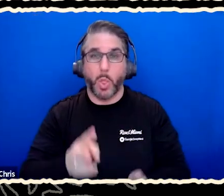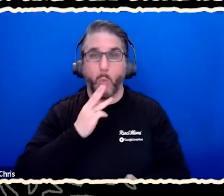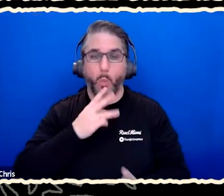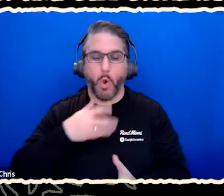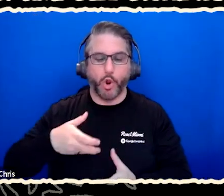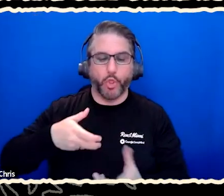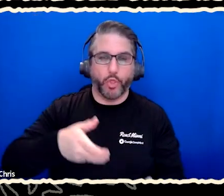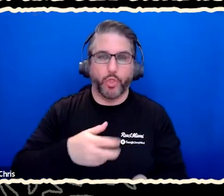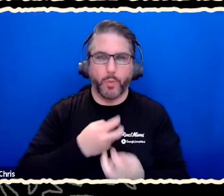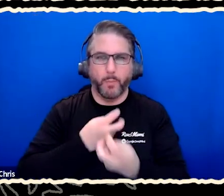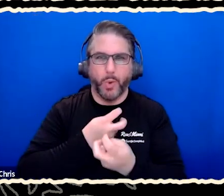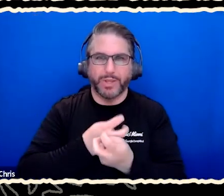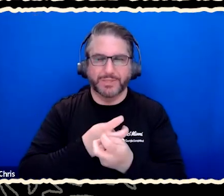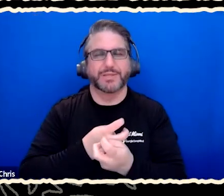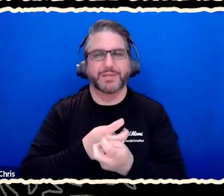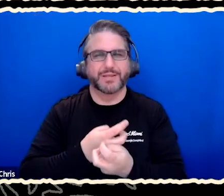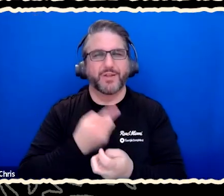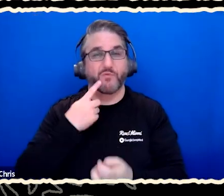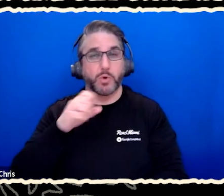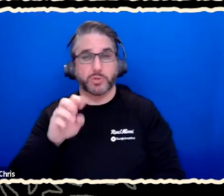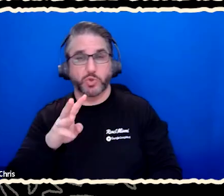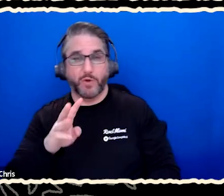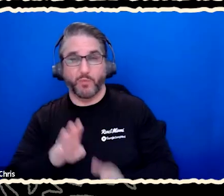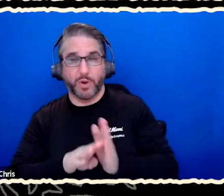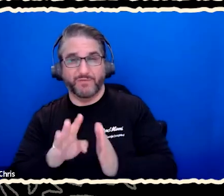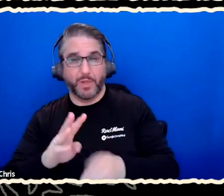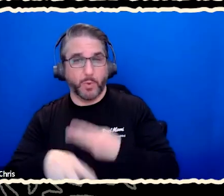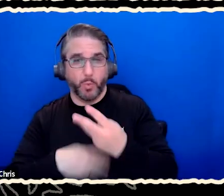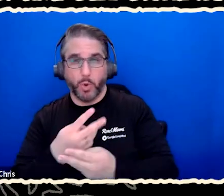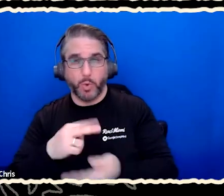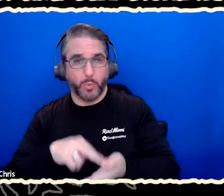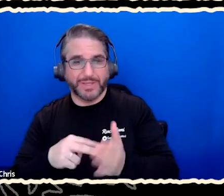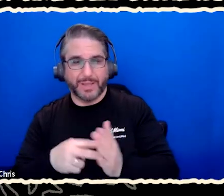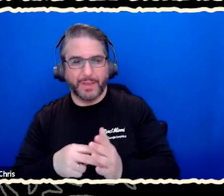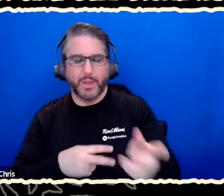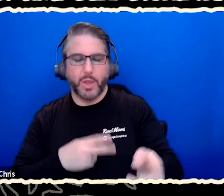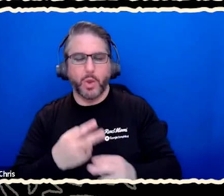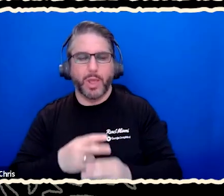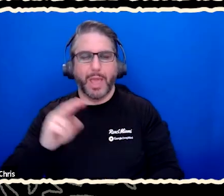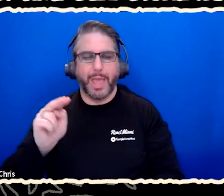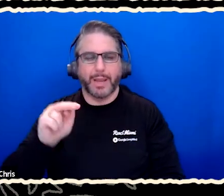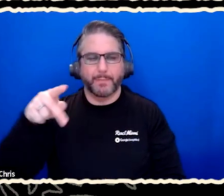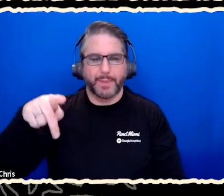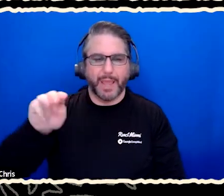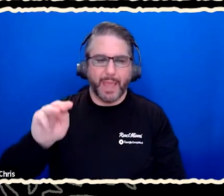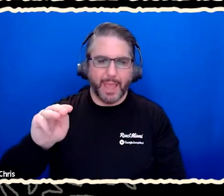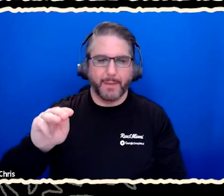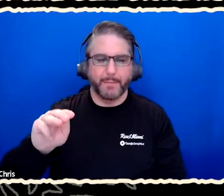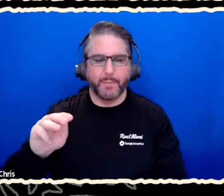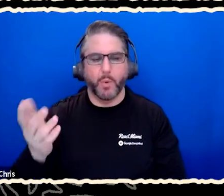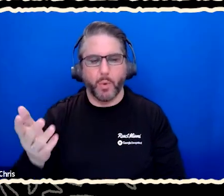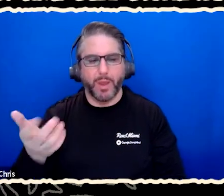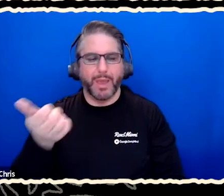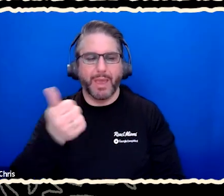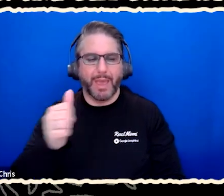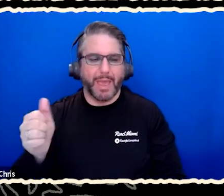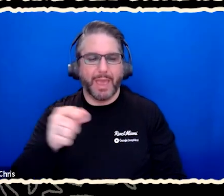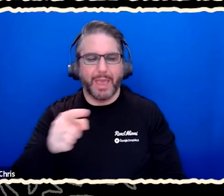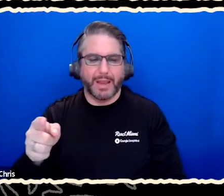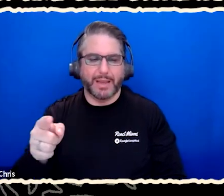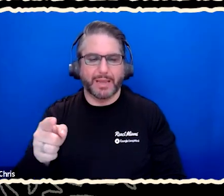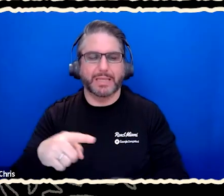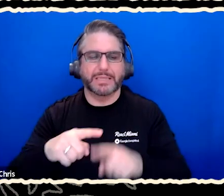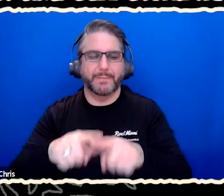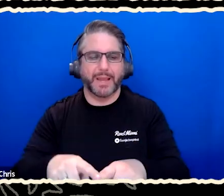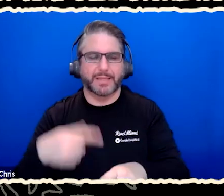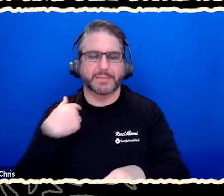And in software developer terms, I would like to call this NPM, or basically any dependencies we have. It